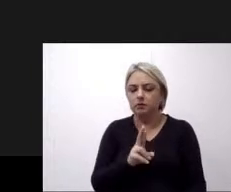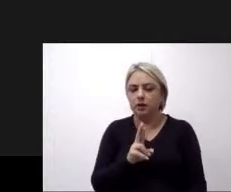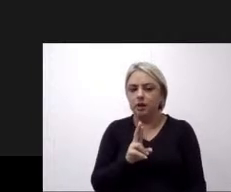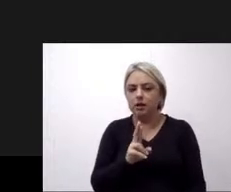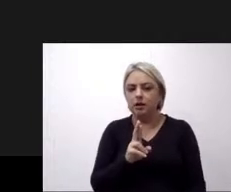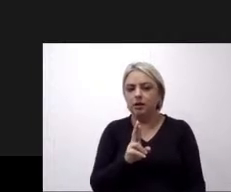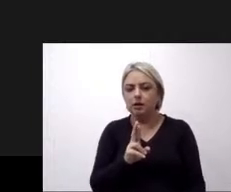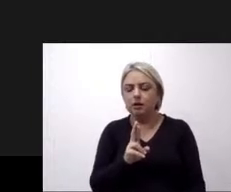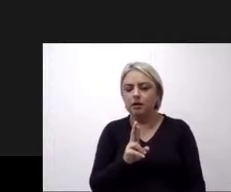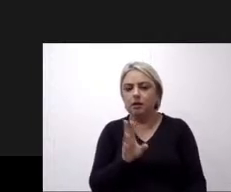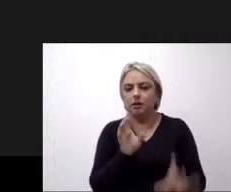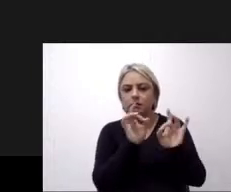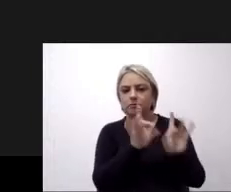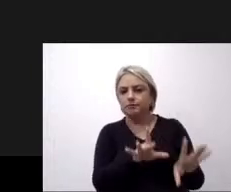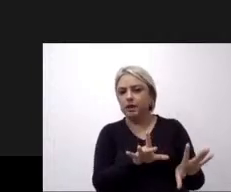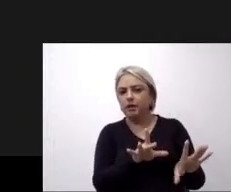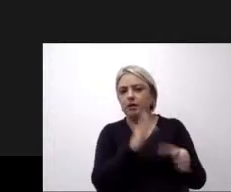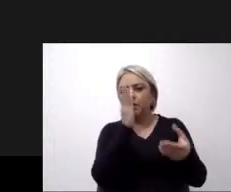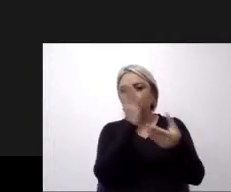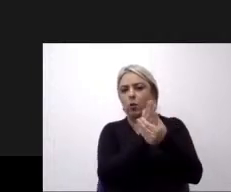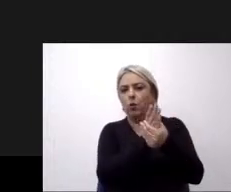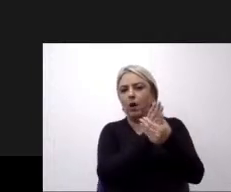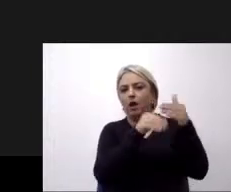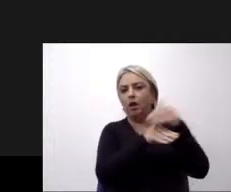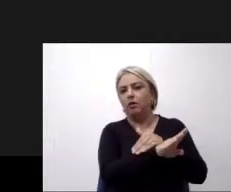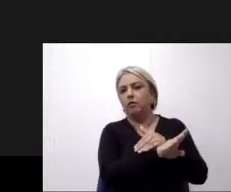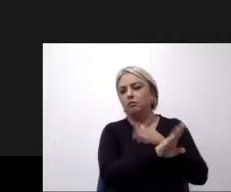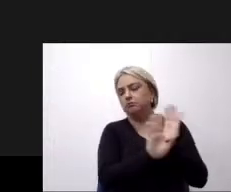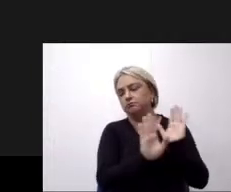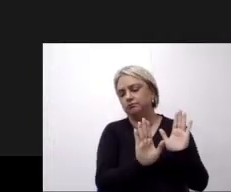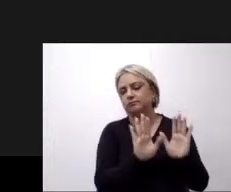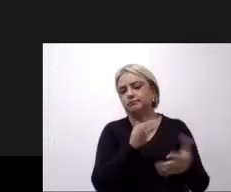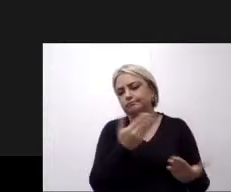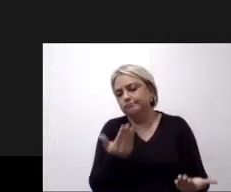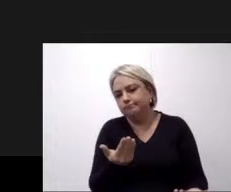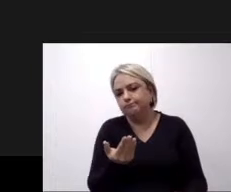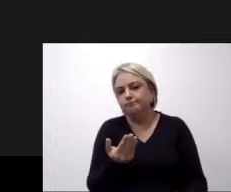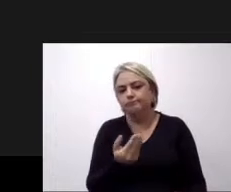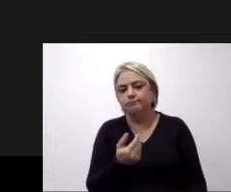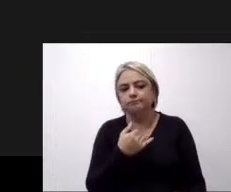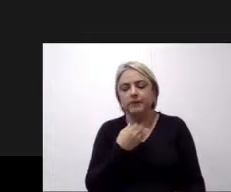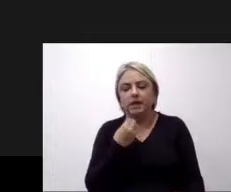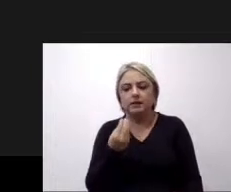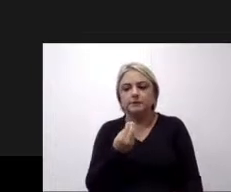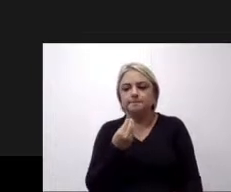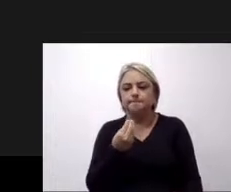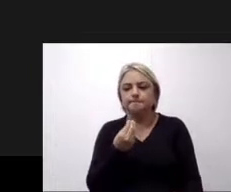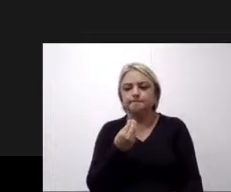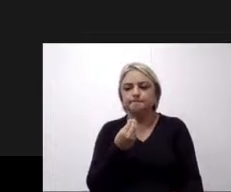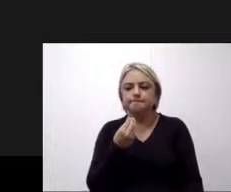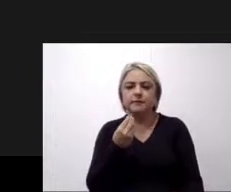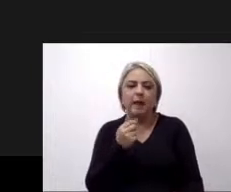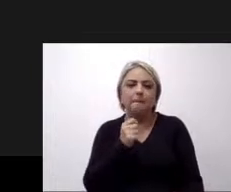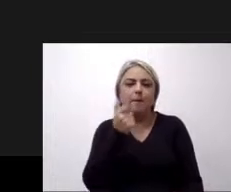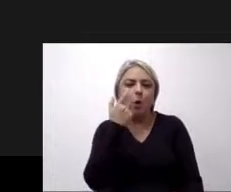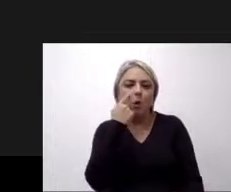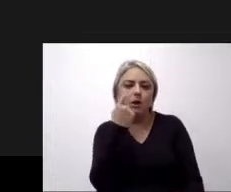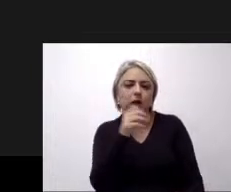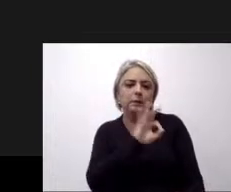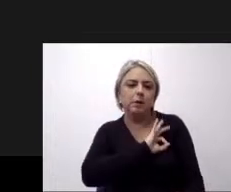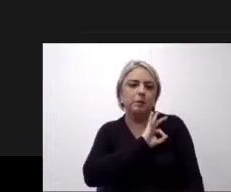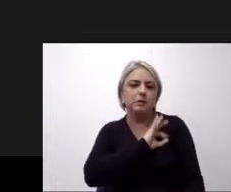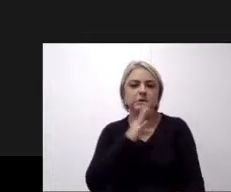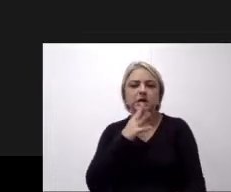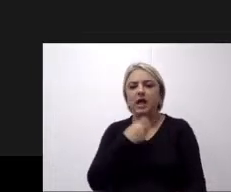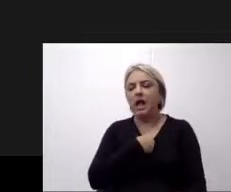These cases are considered to be of little interest by the police, who also find it difficult to prove that the victims